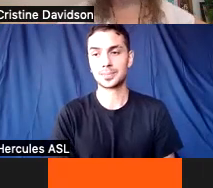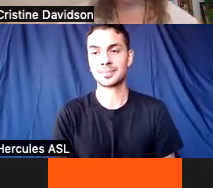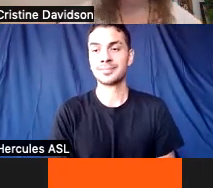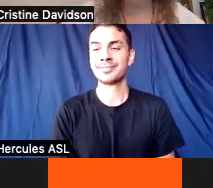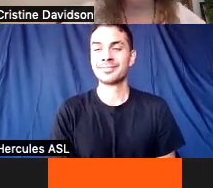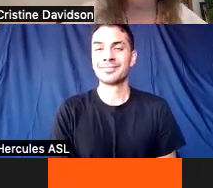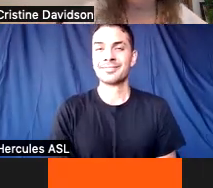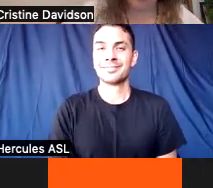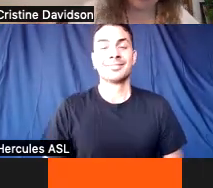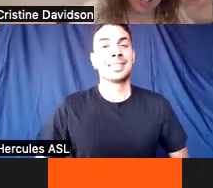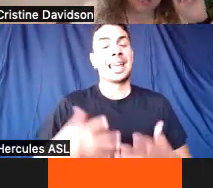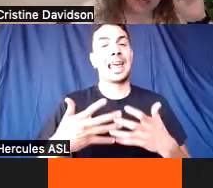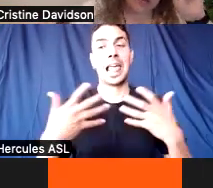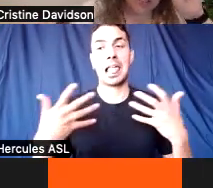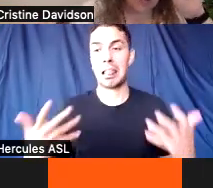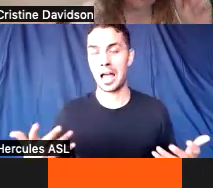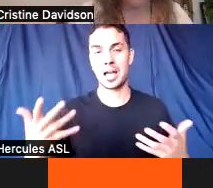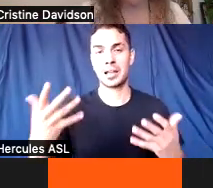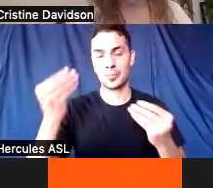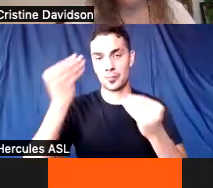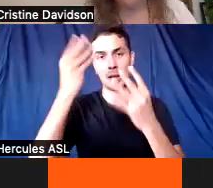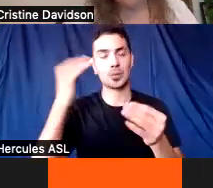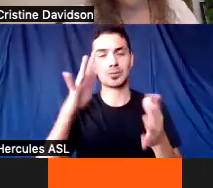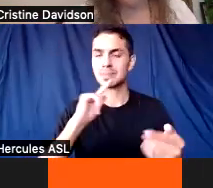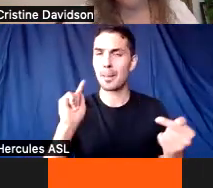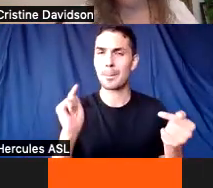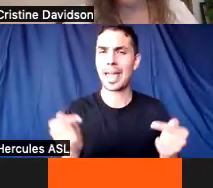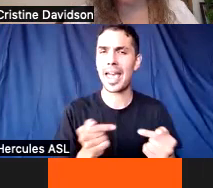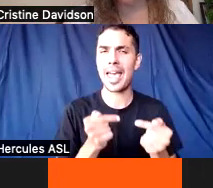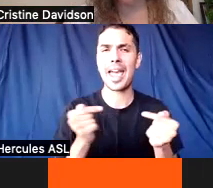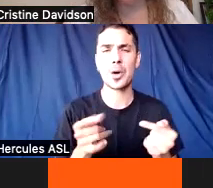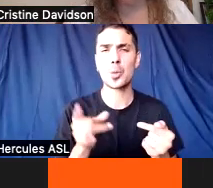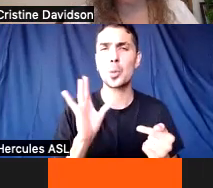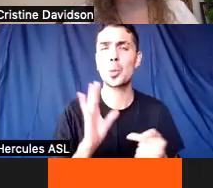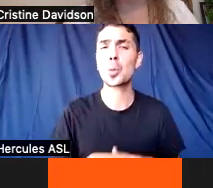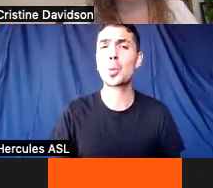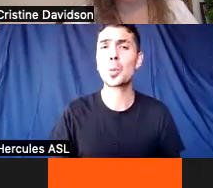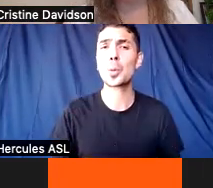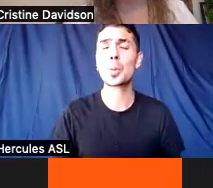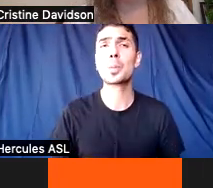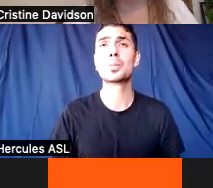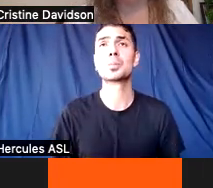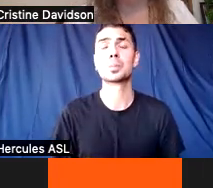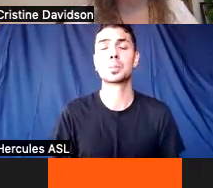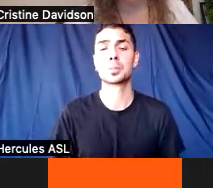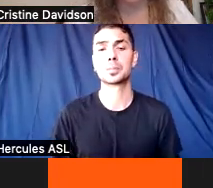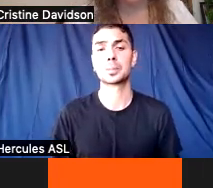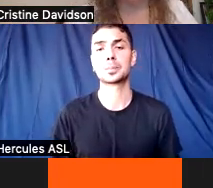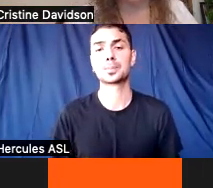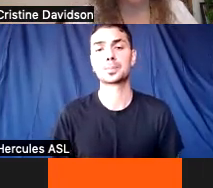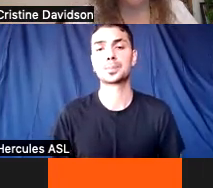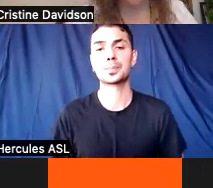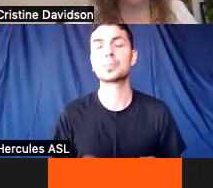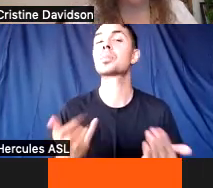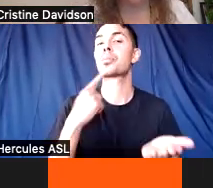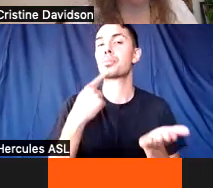Because that's a lot, right? It's painful stuff. But let's talk about some of the tactics that you've seen